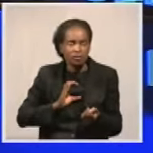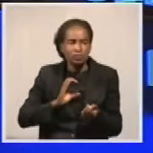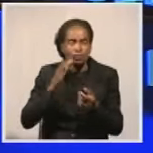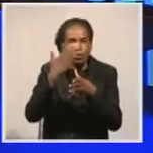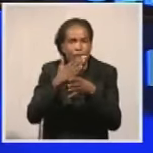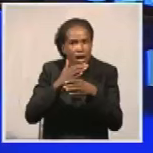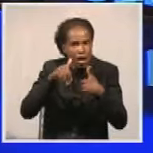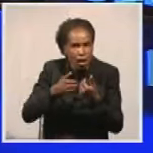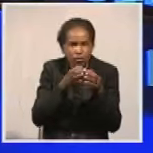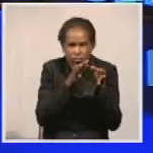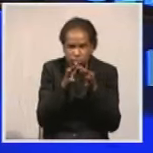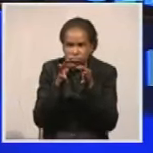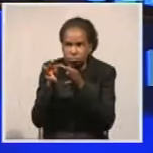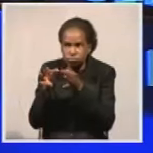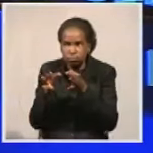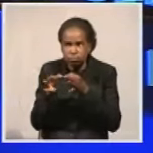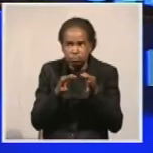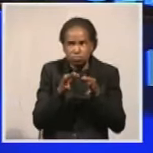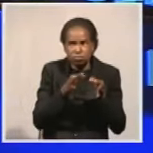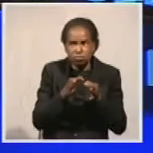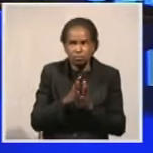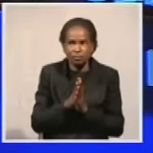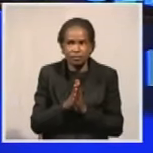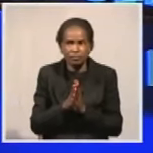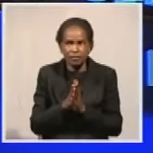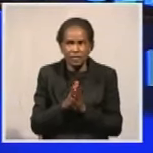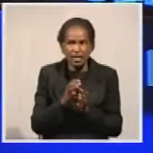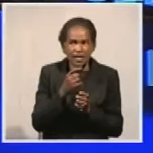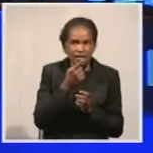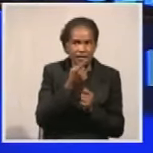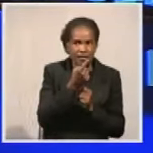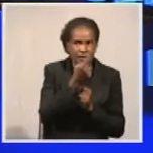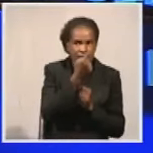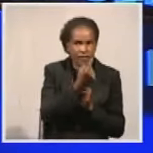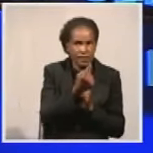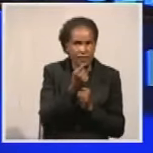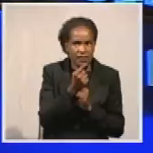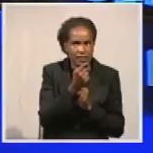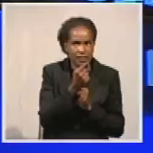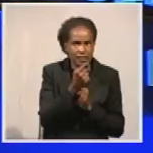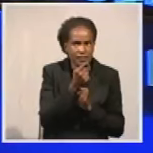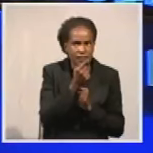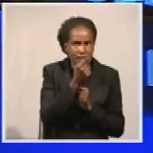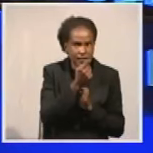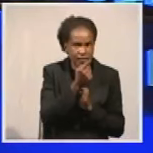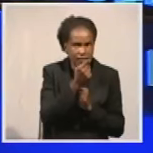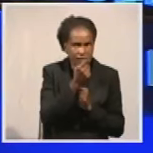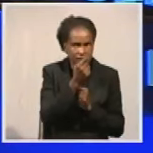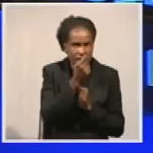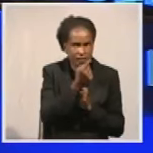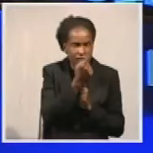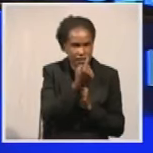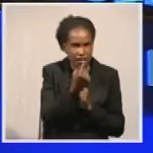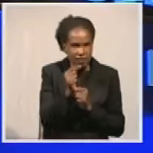work. Because every party that got represented in